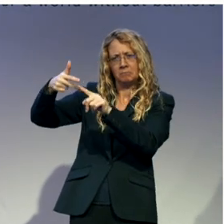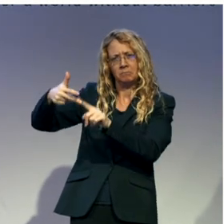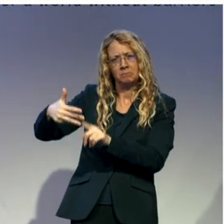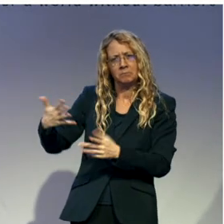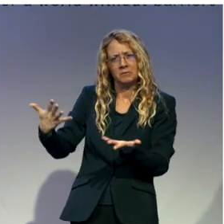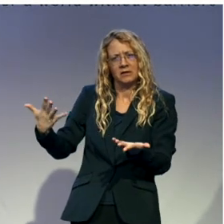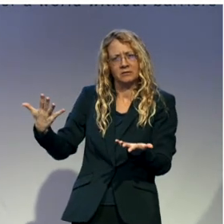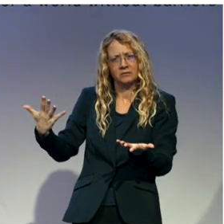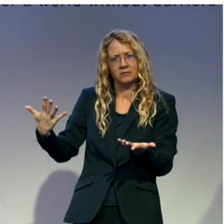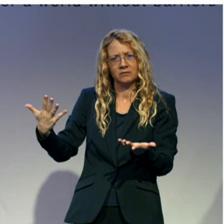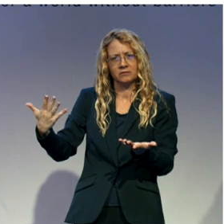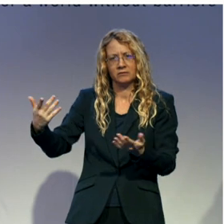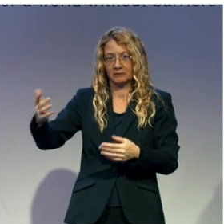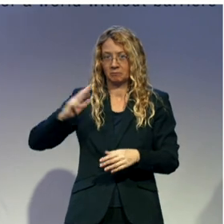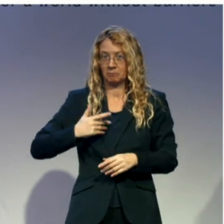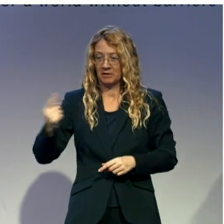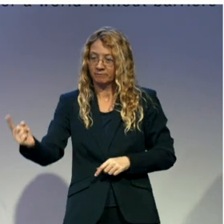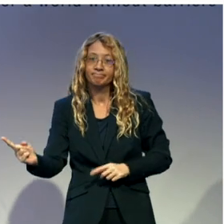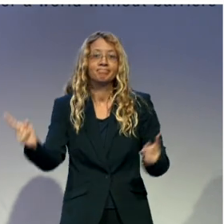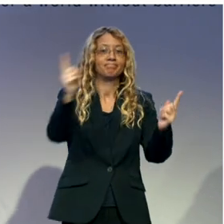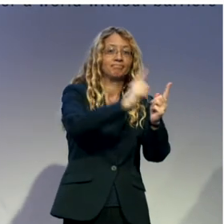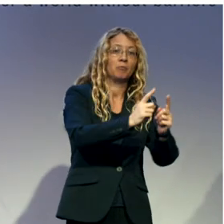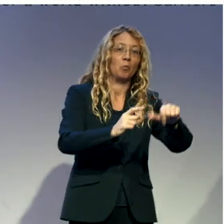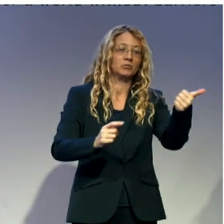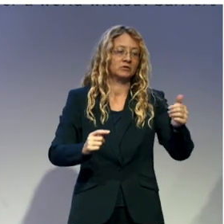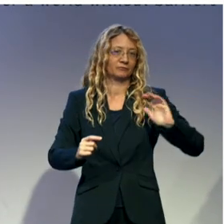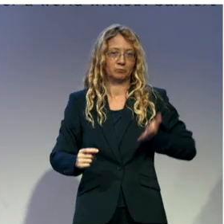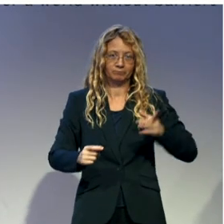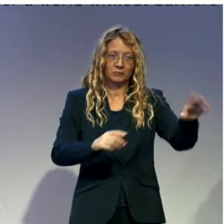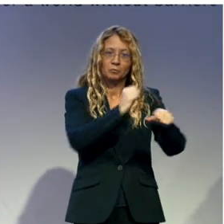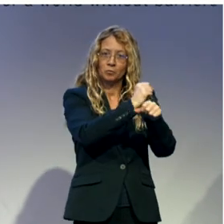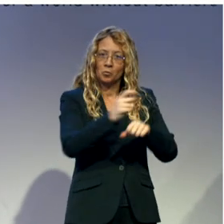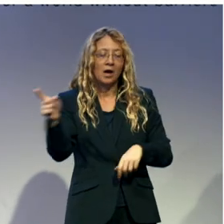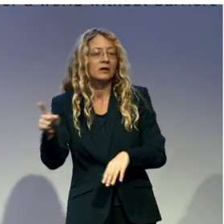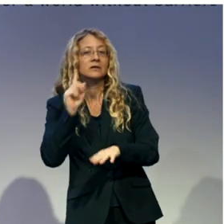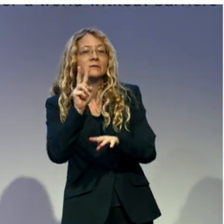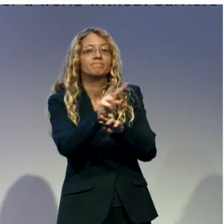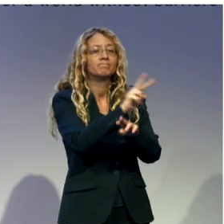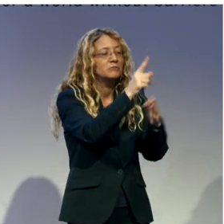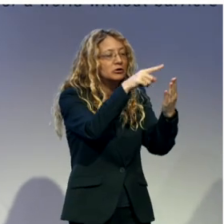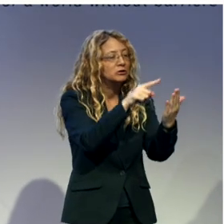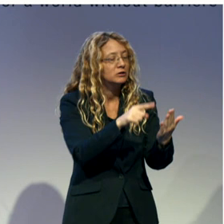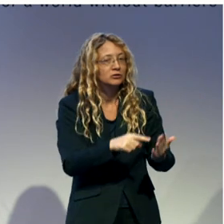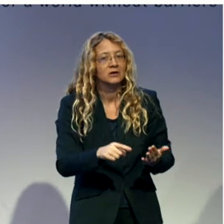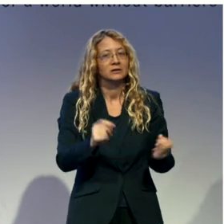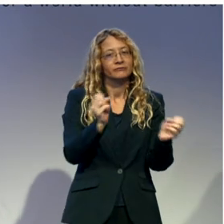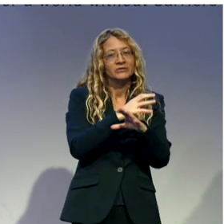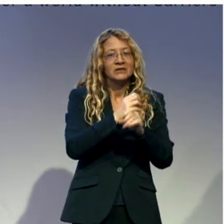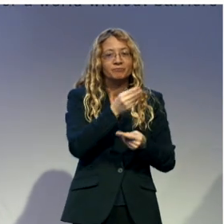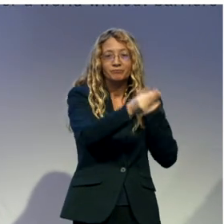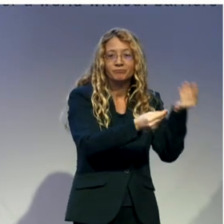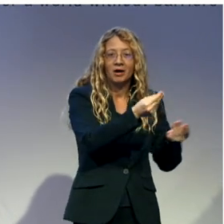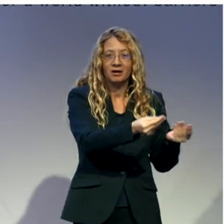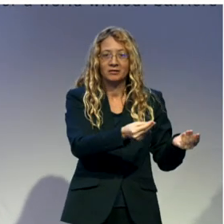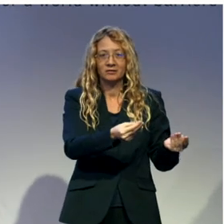feedback. And what was powerful here is that, for the first time, this changed the power dynamics that's usually there, because